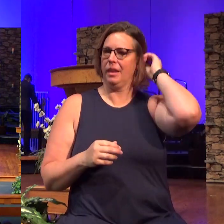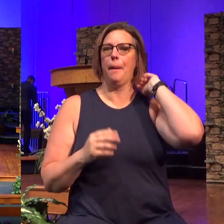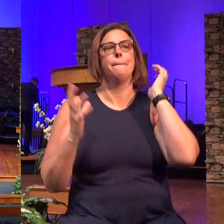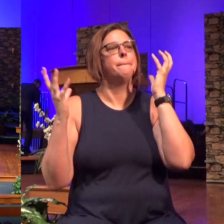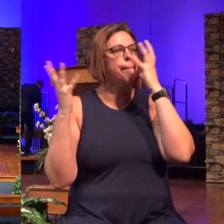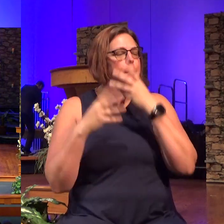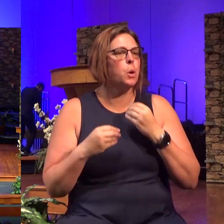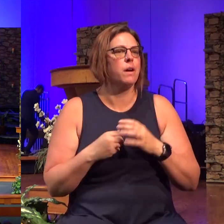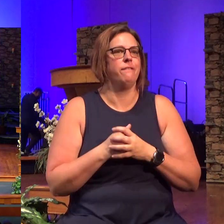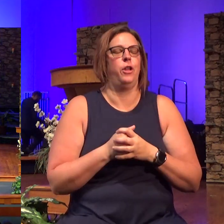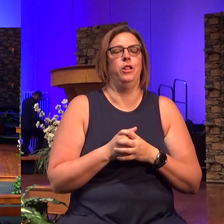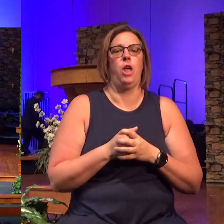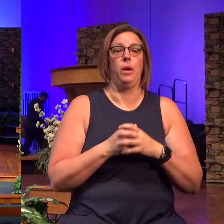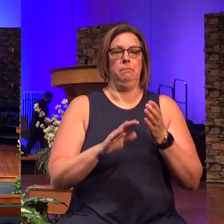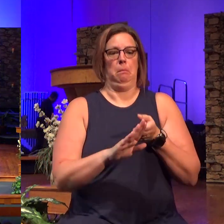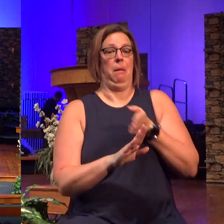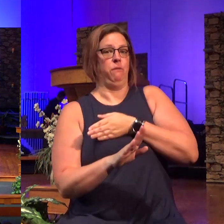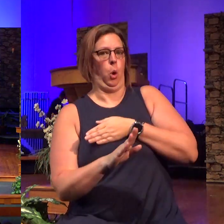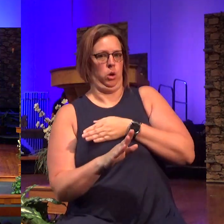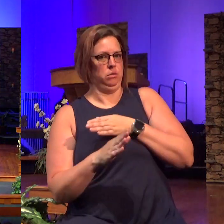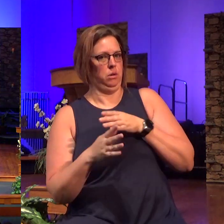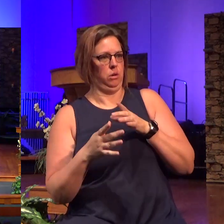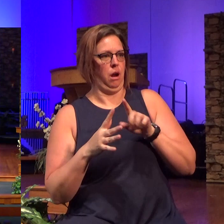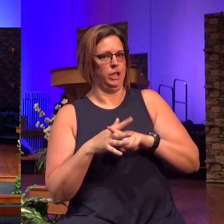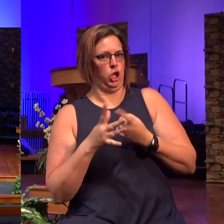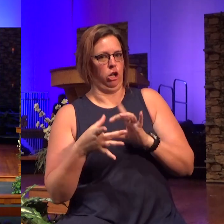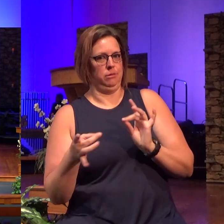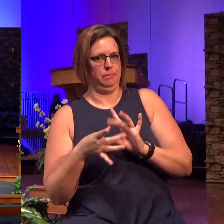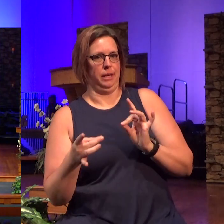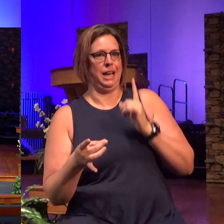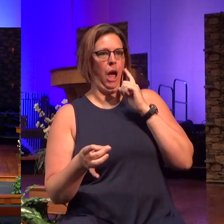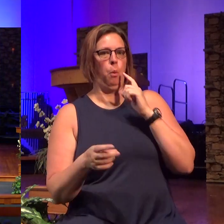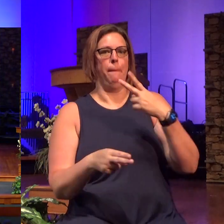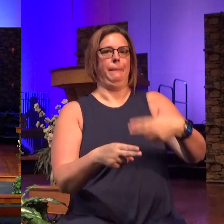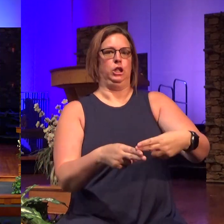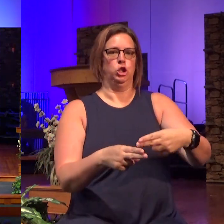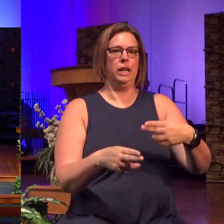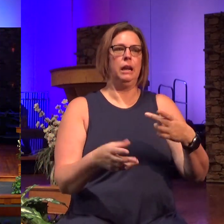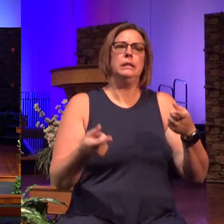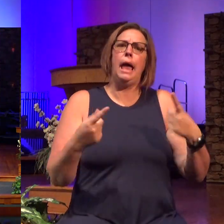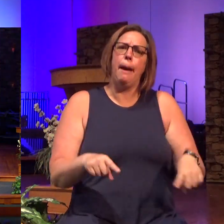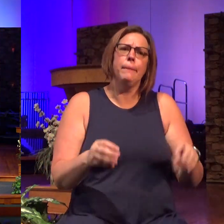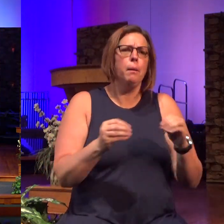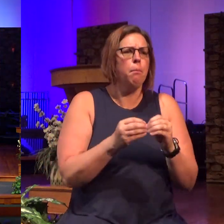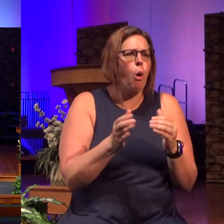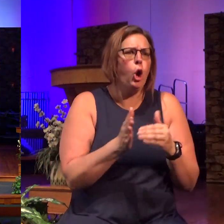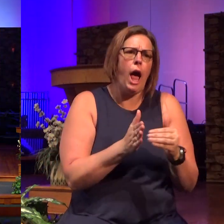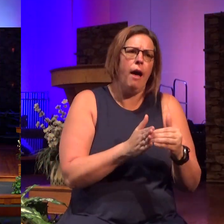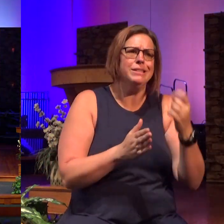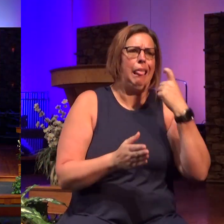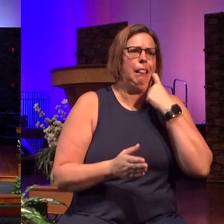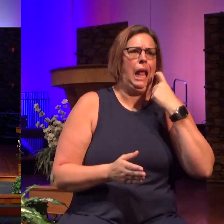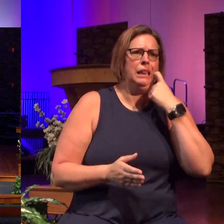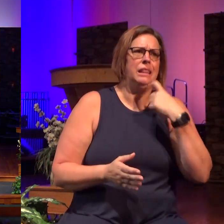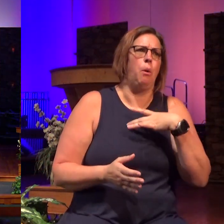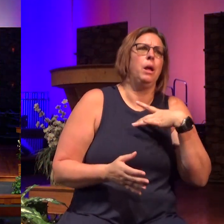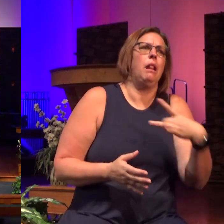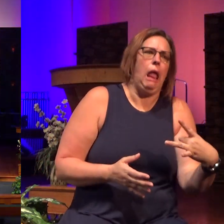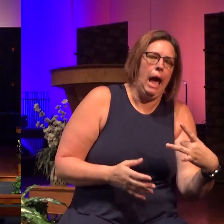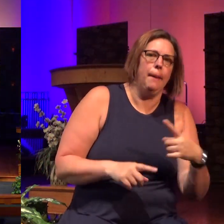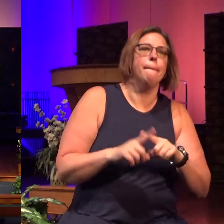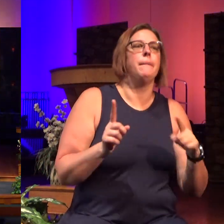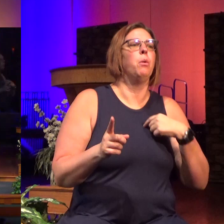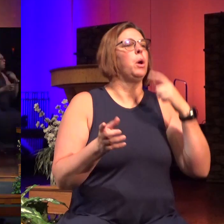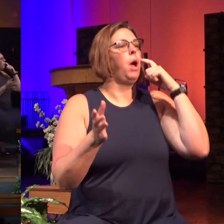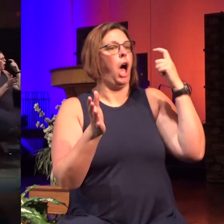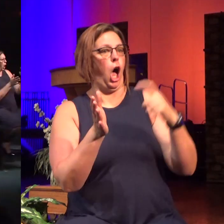Beautiful, beautiful. Before we start our message today, I want to mention this is happening a little bit more often lately than we would like, but we want to acknowledge